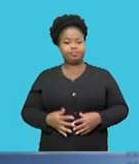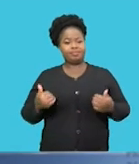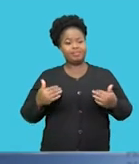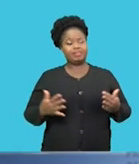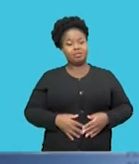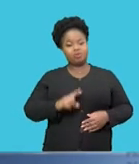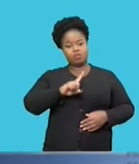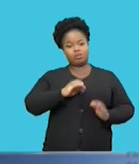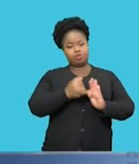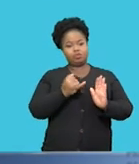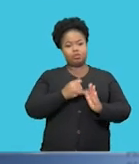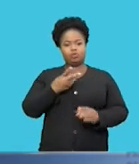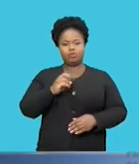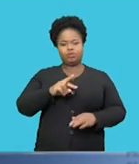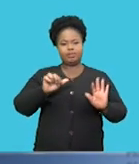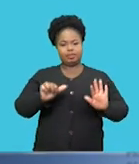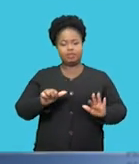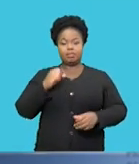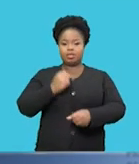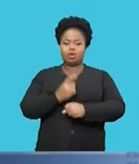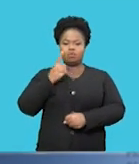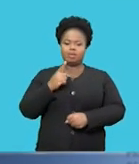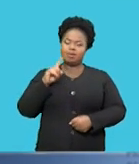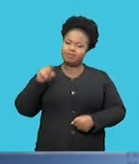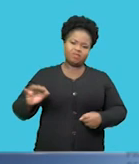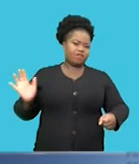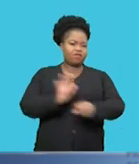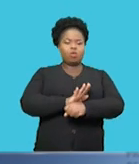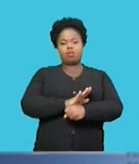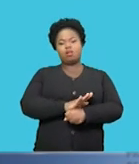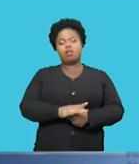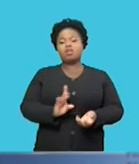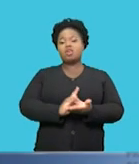of January 2026, Gauteng must go full cashless.